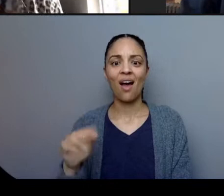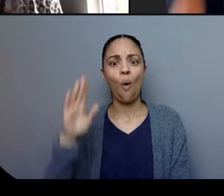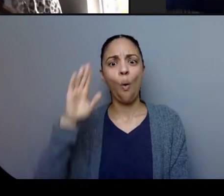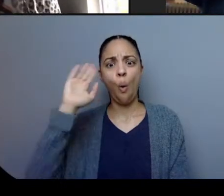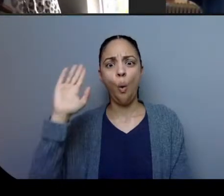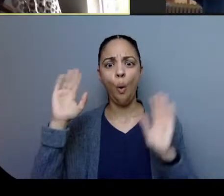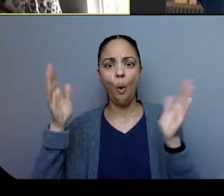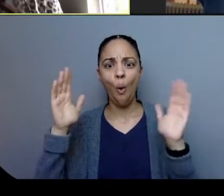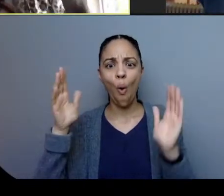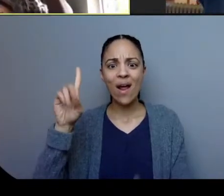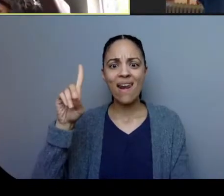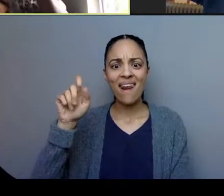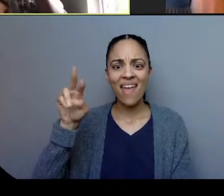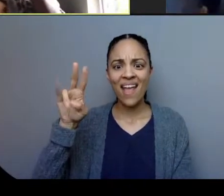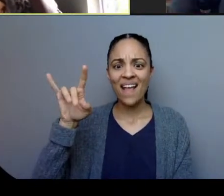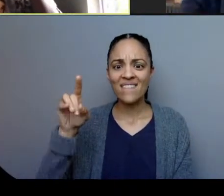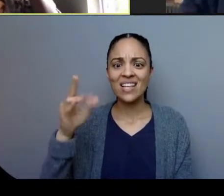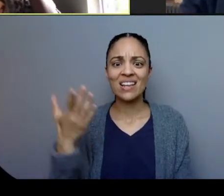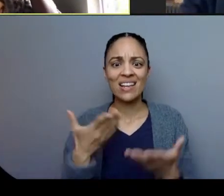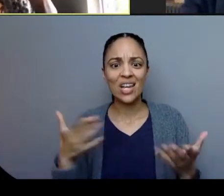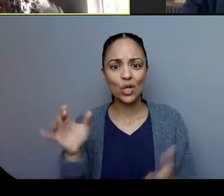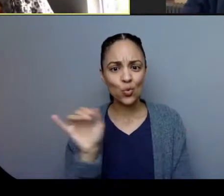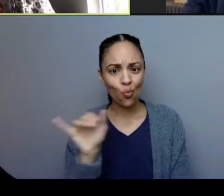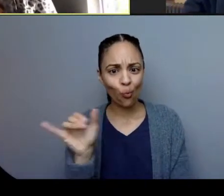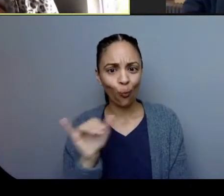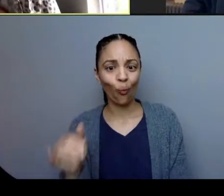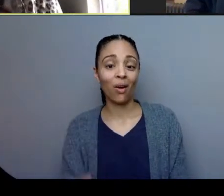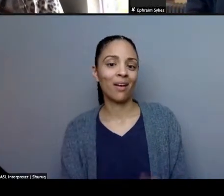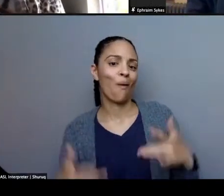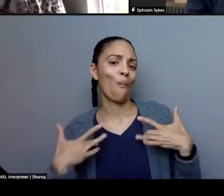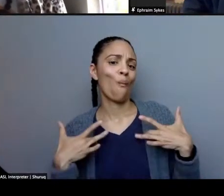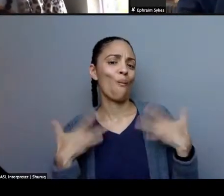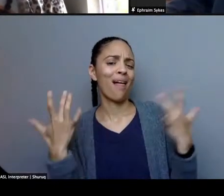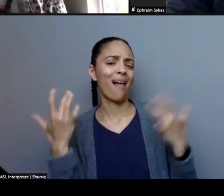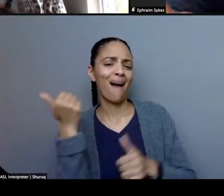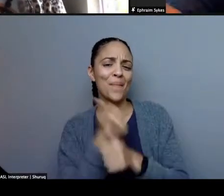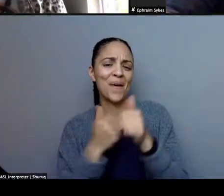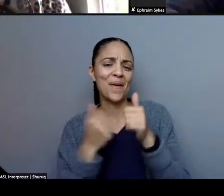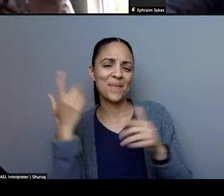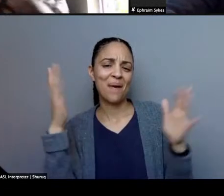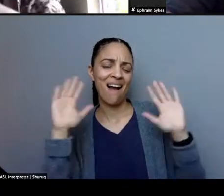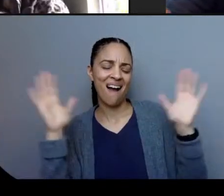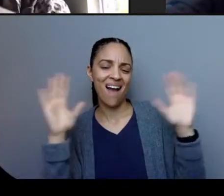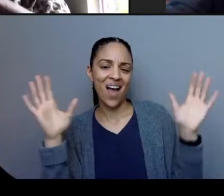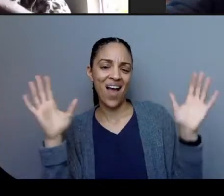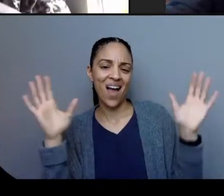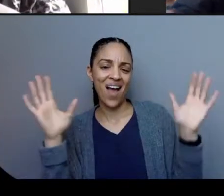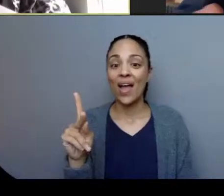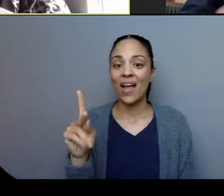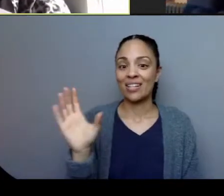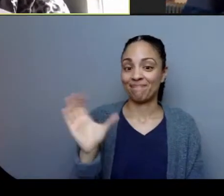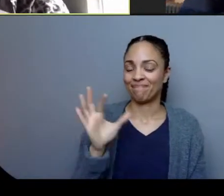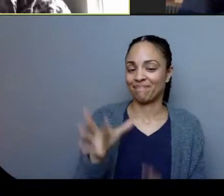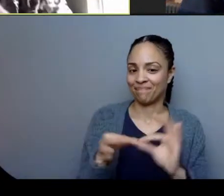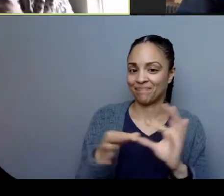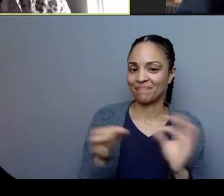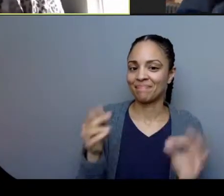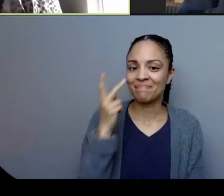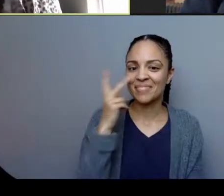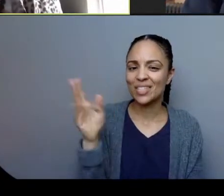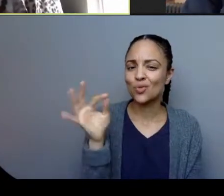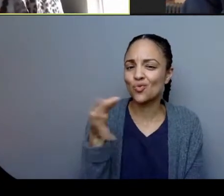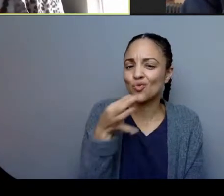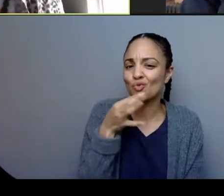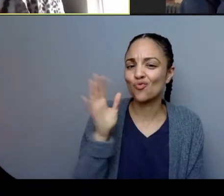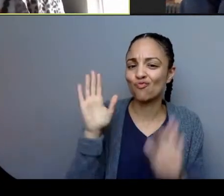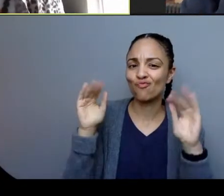All right. What up, everybody? Peace. See you in a minute, Ephraim. All Don't right, go all too right. far. Brother, it was dope building with you, man. Yo,